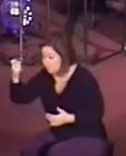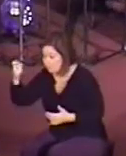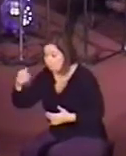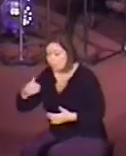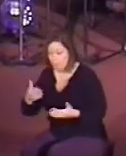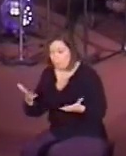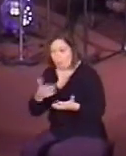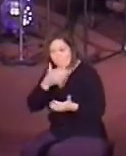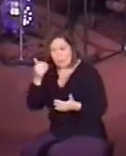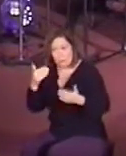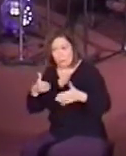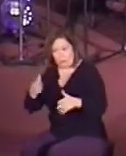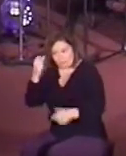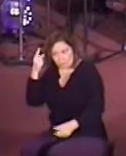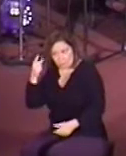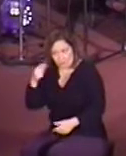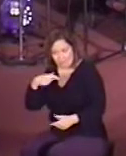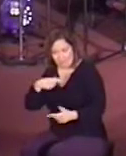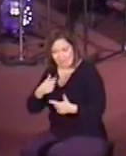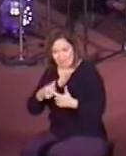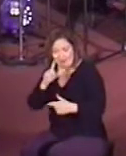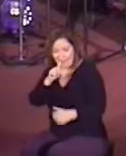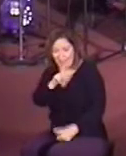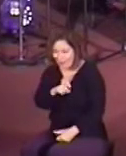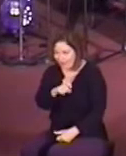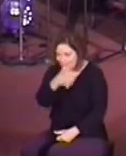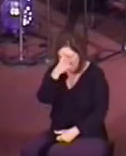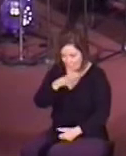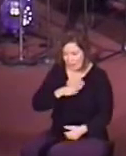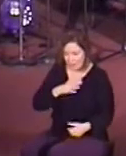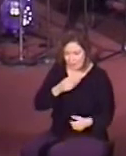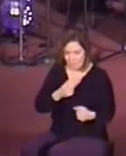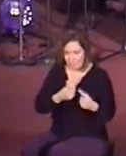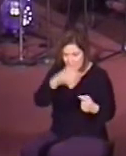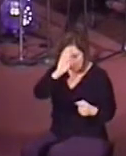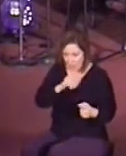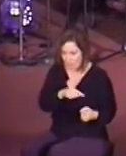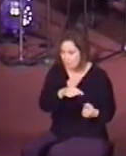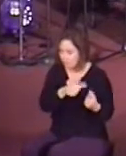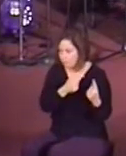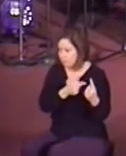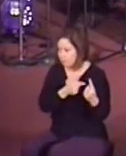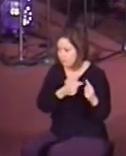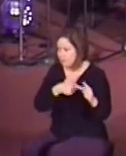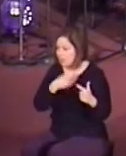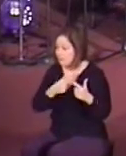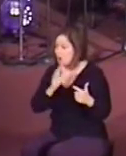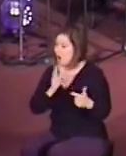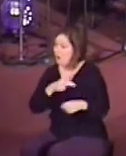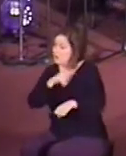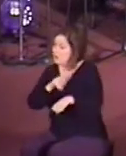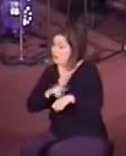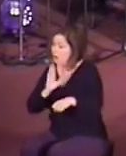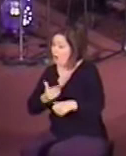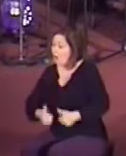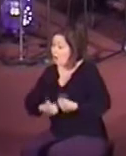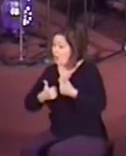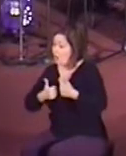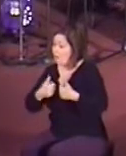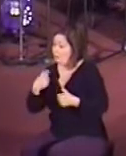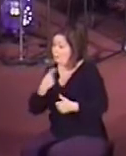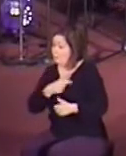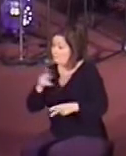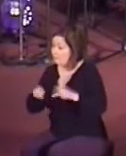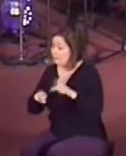to figure out what's going on than to ask the man of God? And until our nation, until our lives, until we as people get back